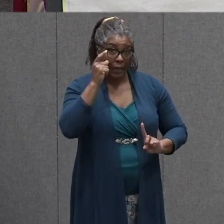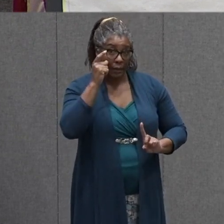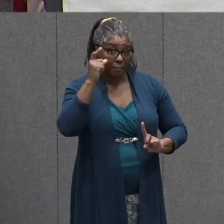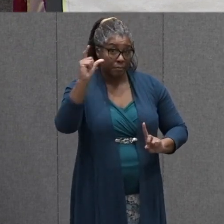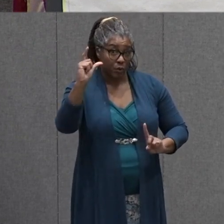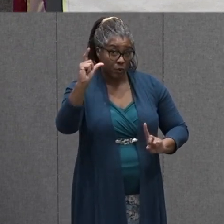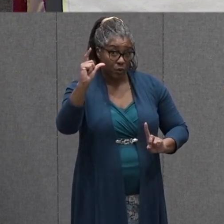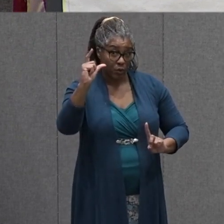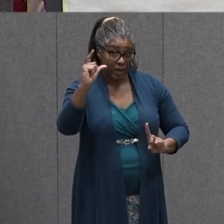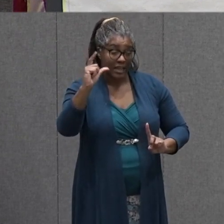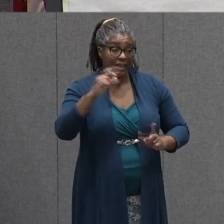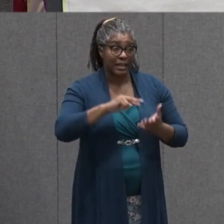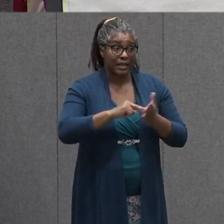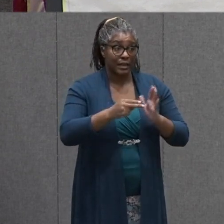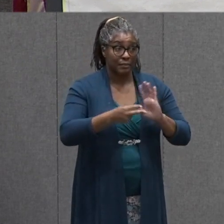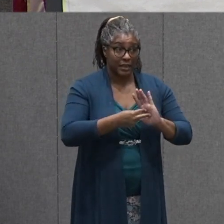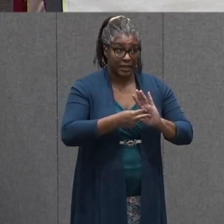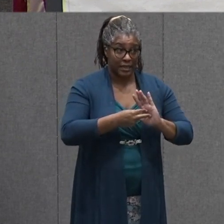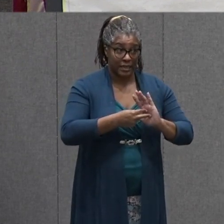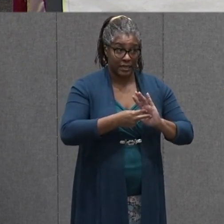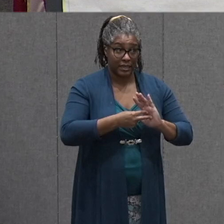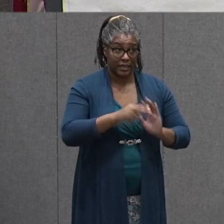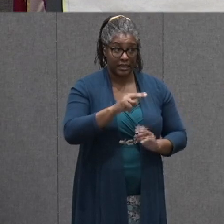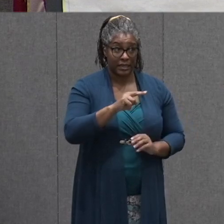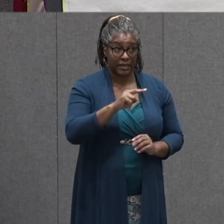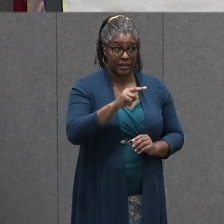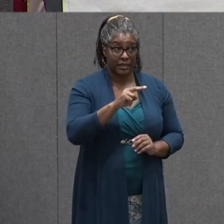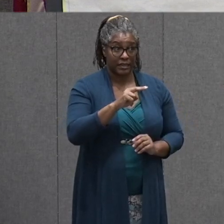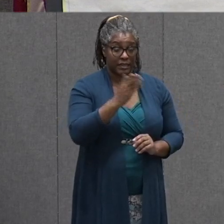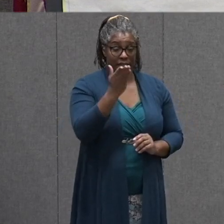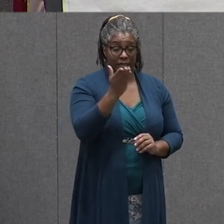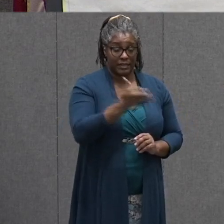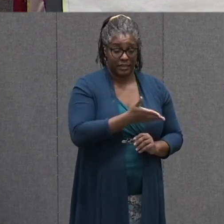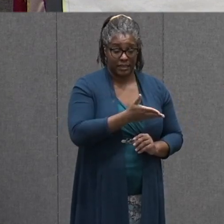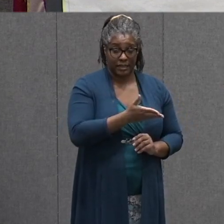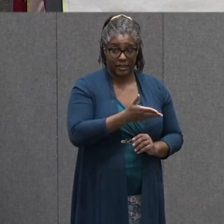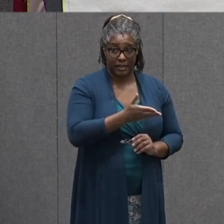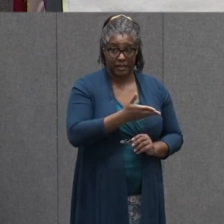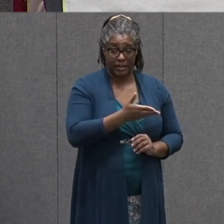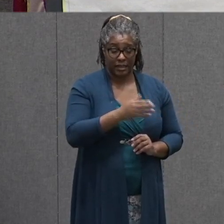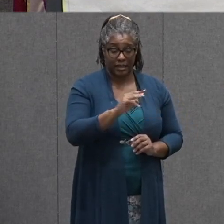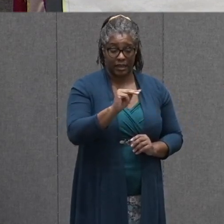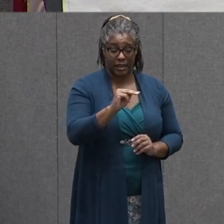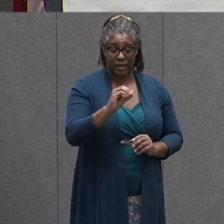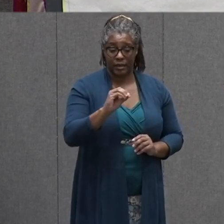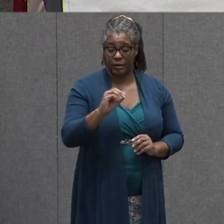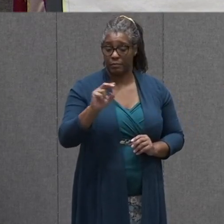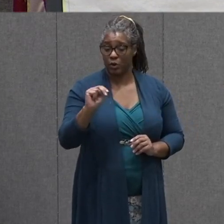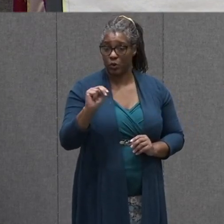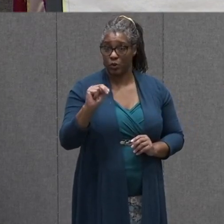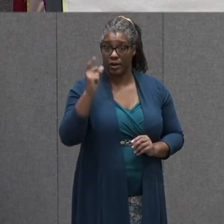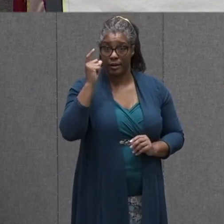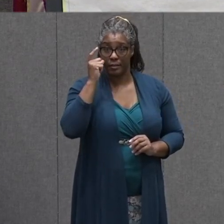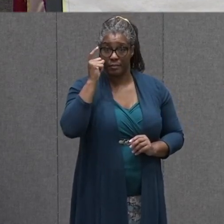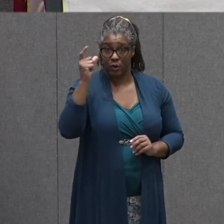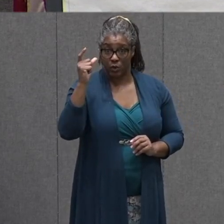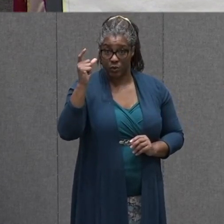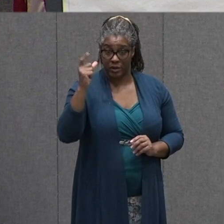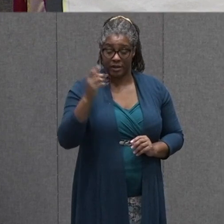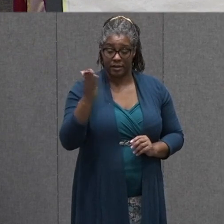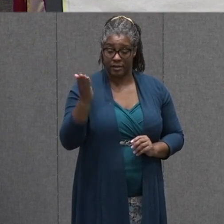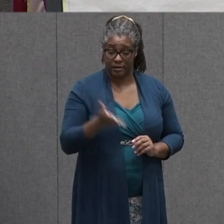quickly sail far away in the wind. Look at that. See how they blow and disperse? That's our word disperse that Miss